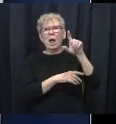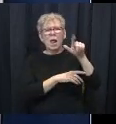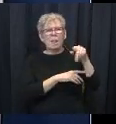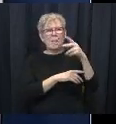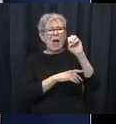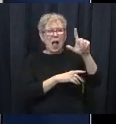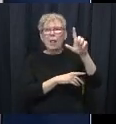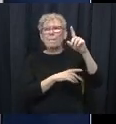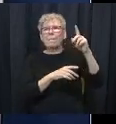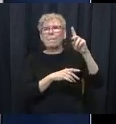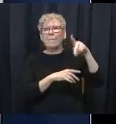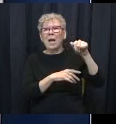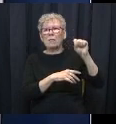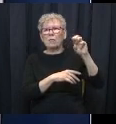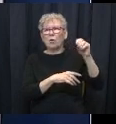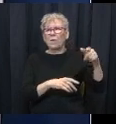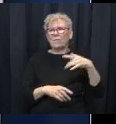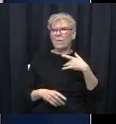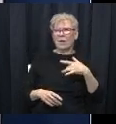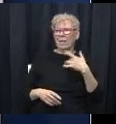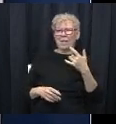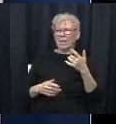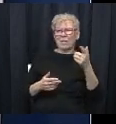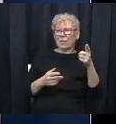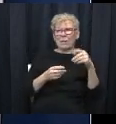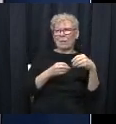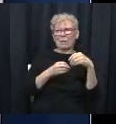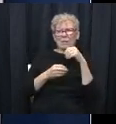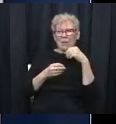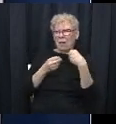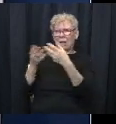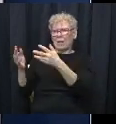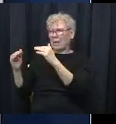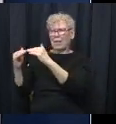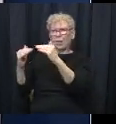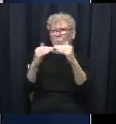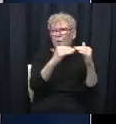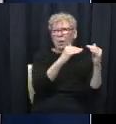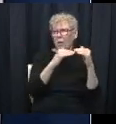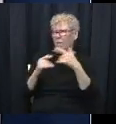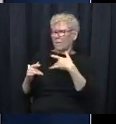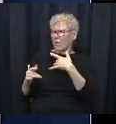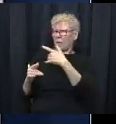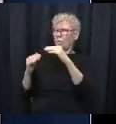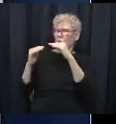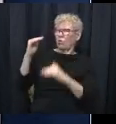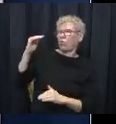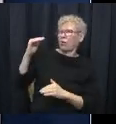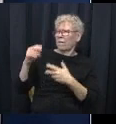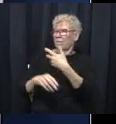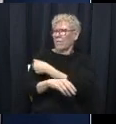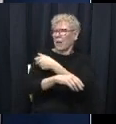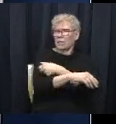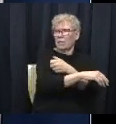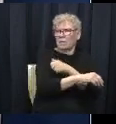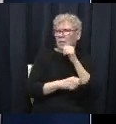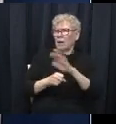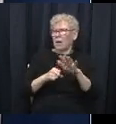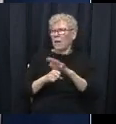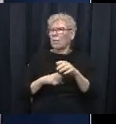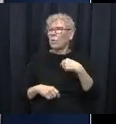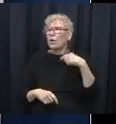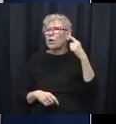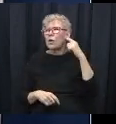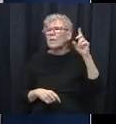Are we looking into that? Some are saying that Denver's getting more of that. And part 2, can there be more